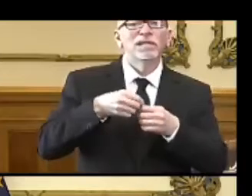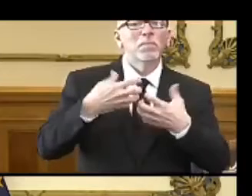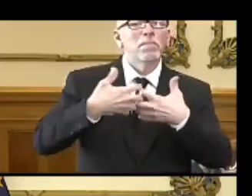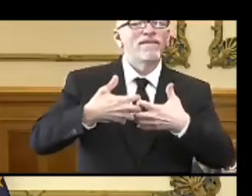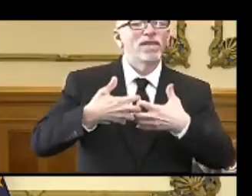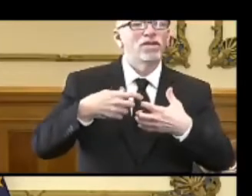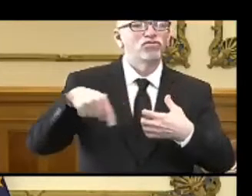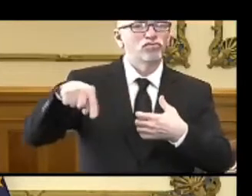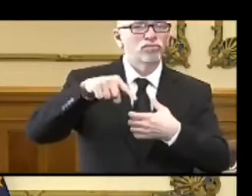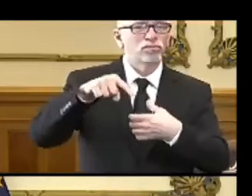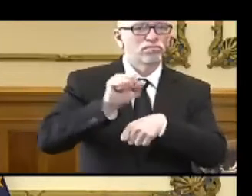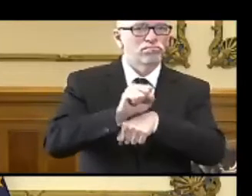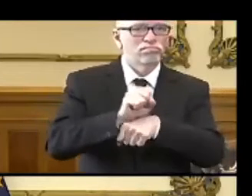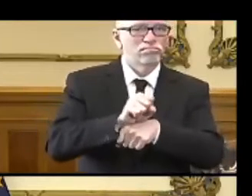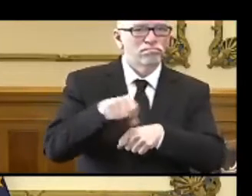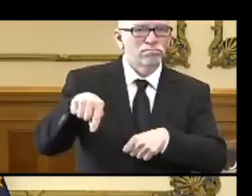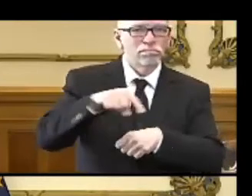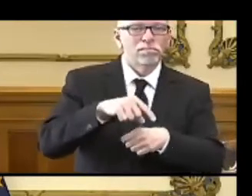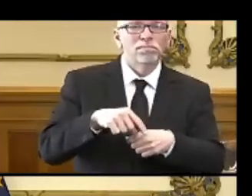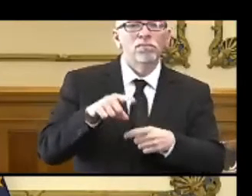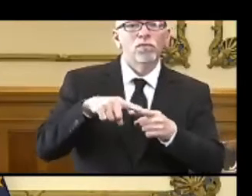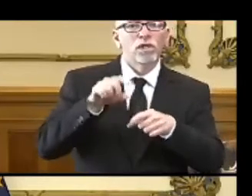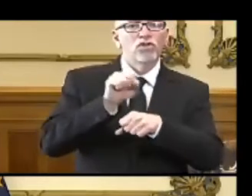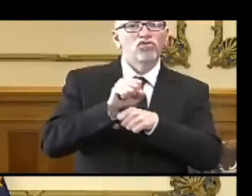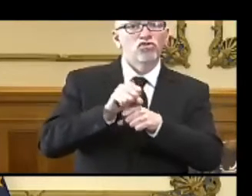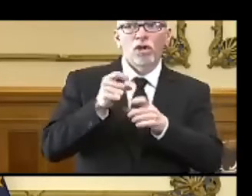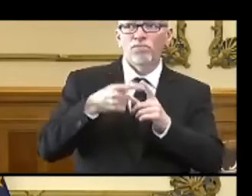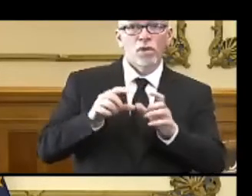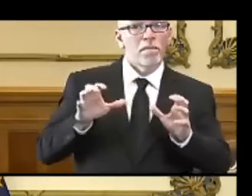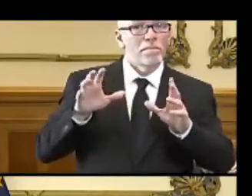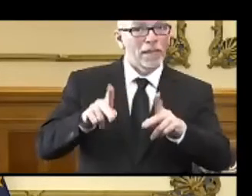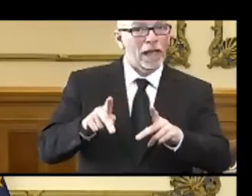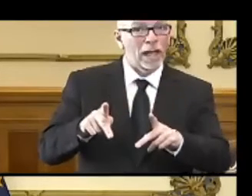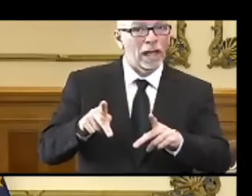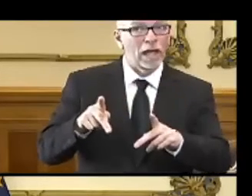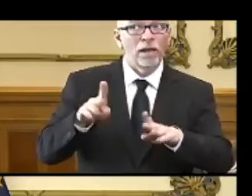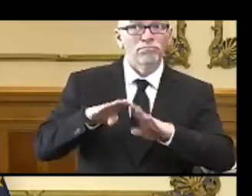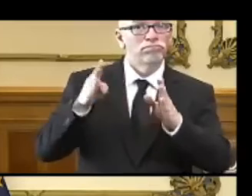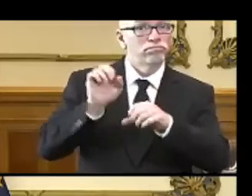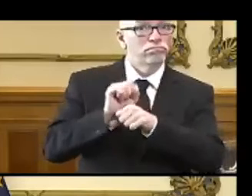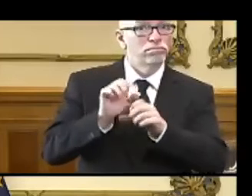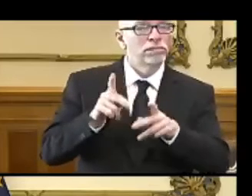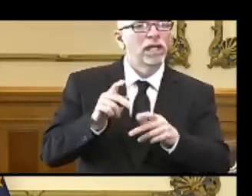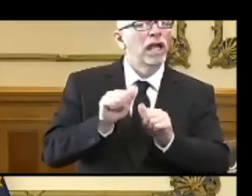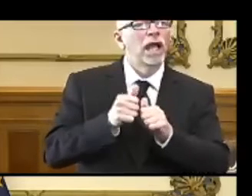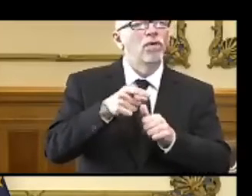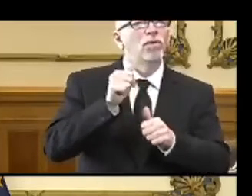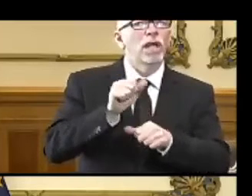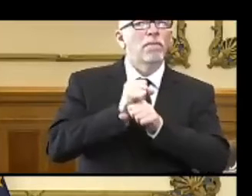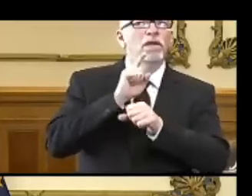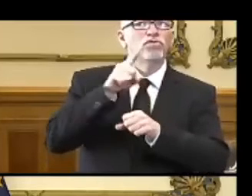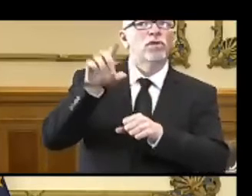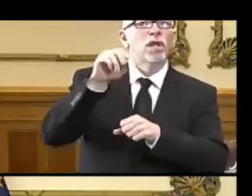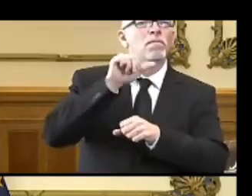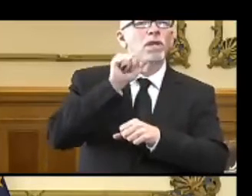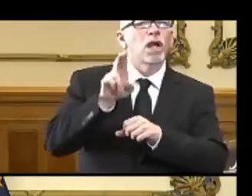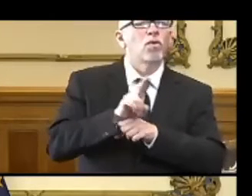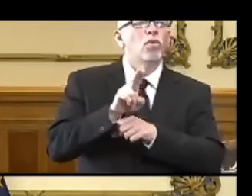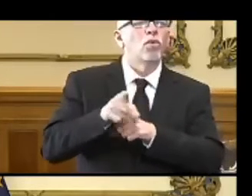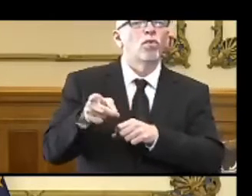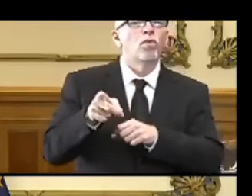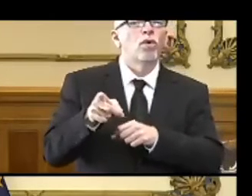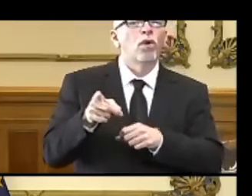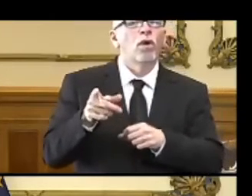sector. When these jobs do start to come back, what will you do to help ensure companies don't use this as an opportunity